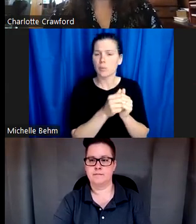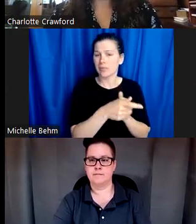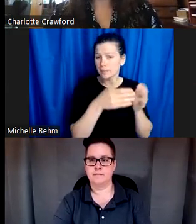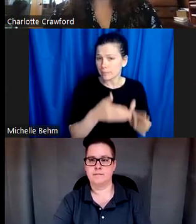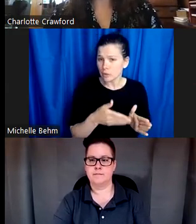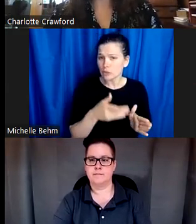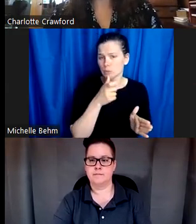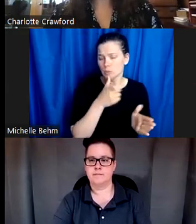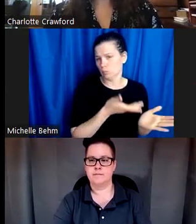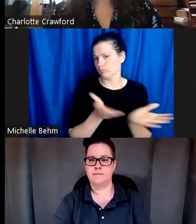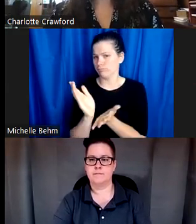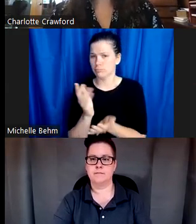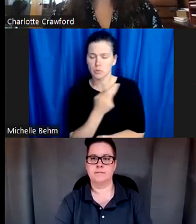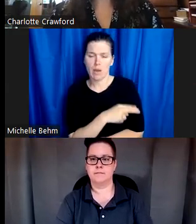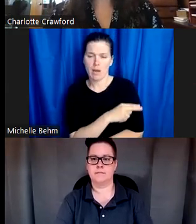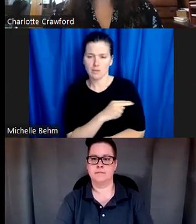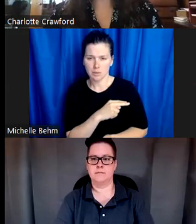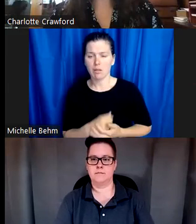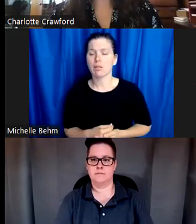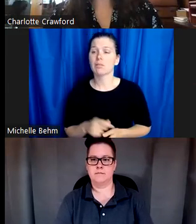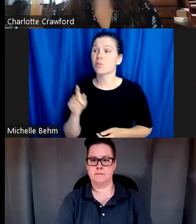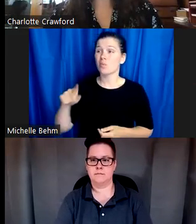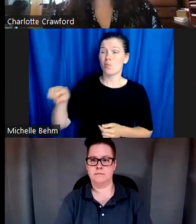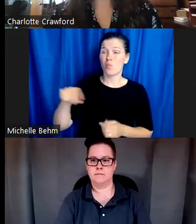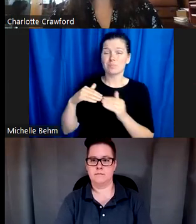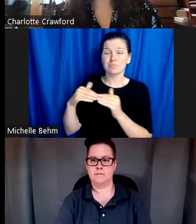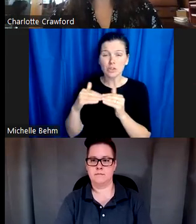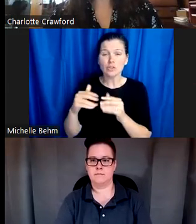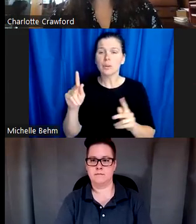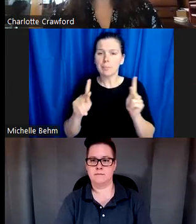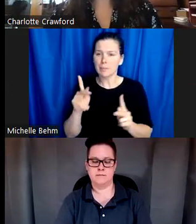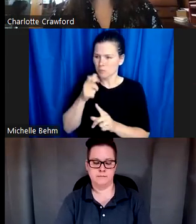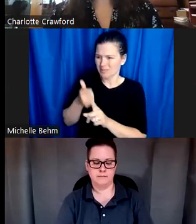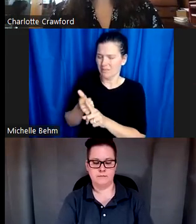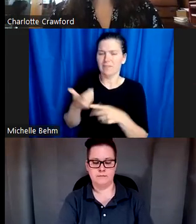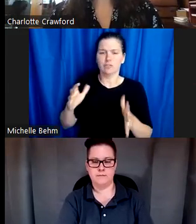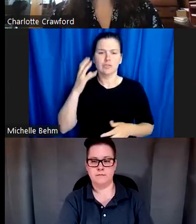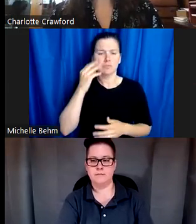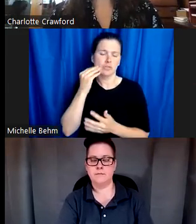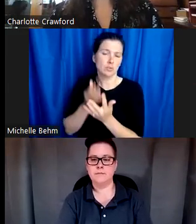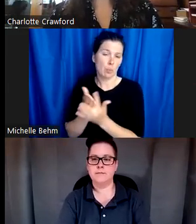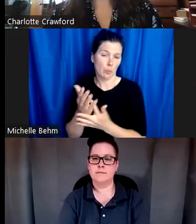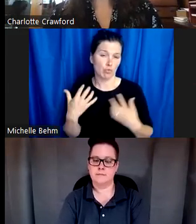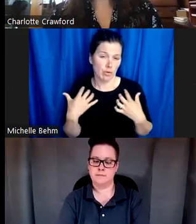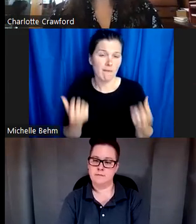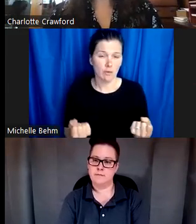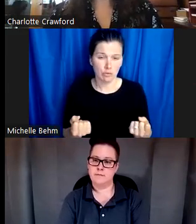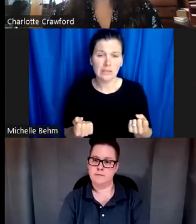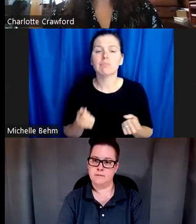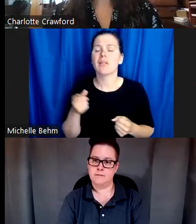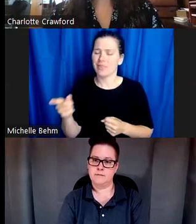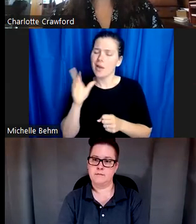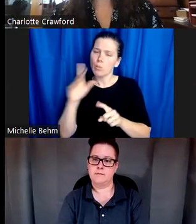been taken to the hospital. Our peers are actually people who are in recovery, and they will stay with the